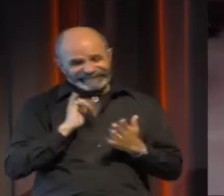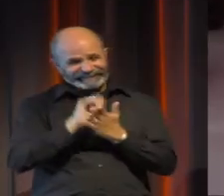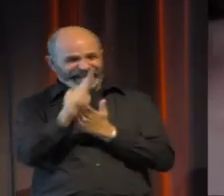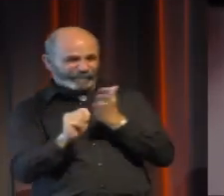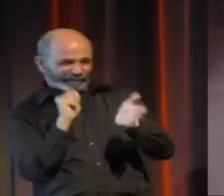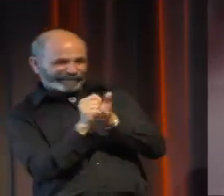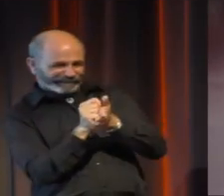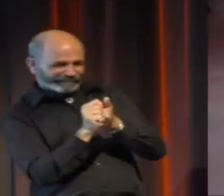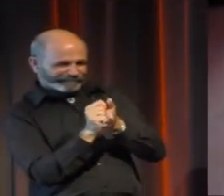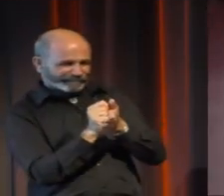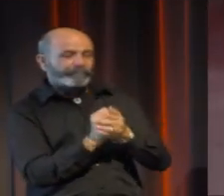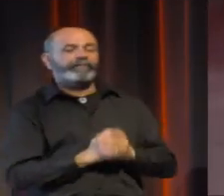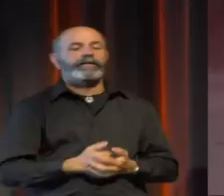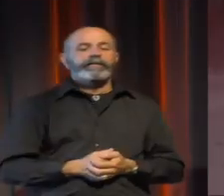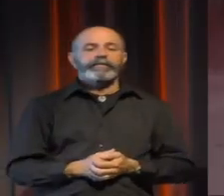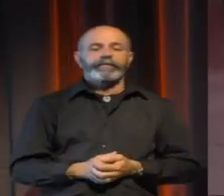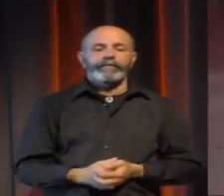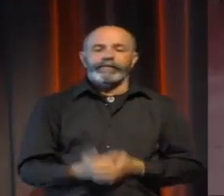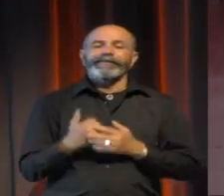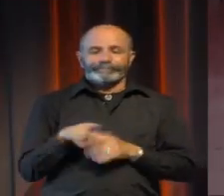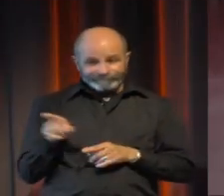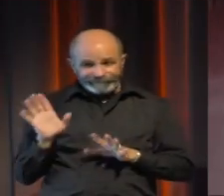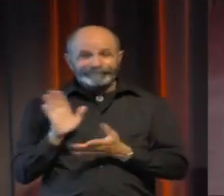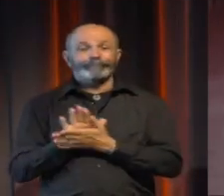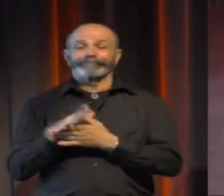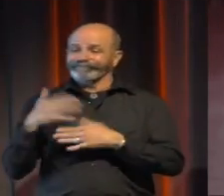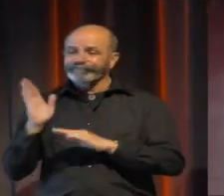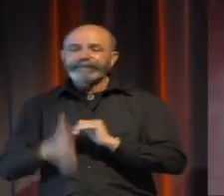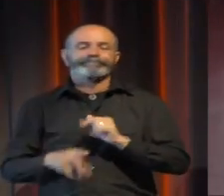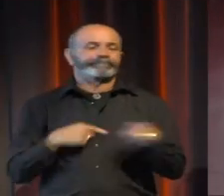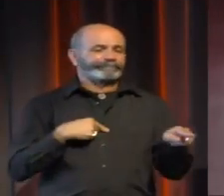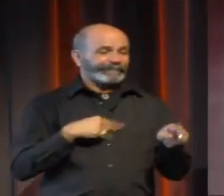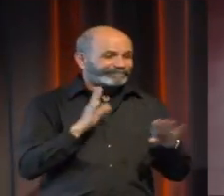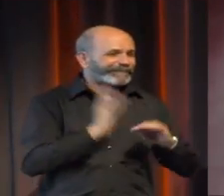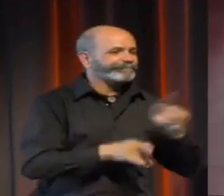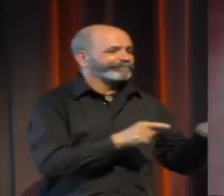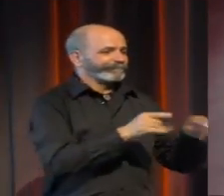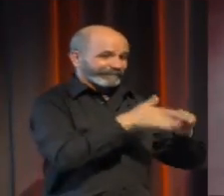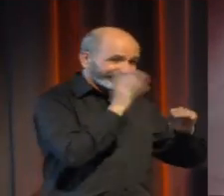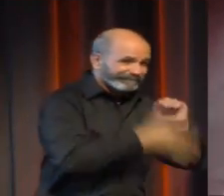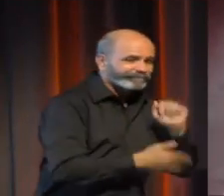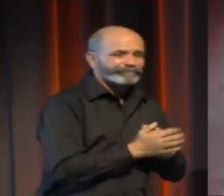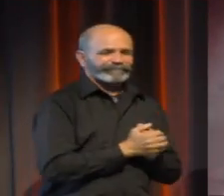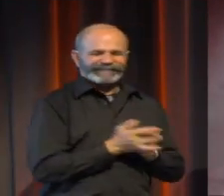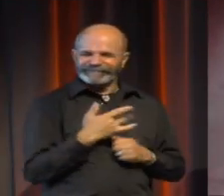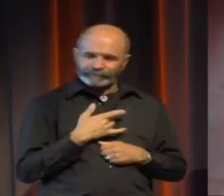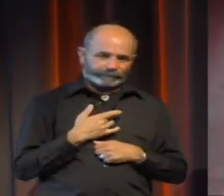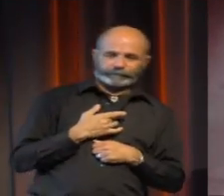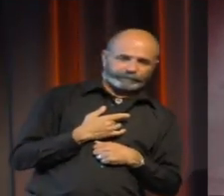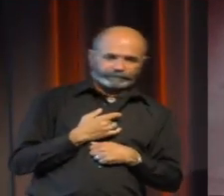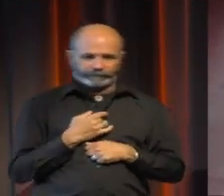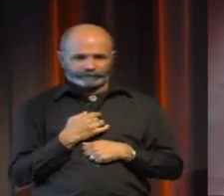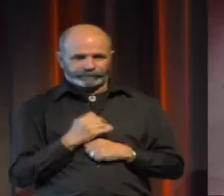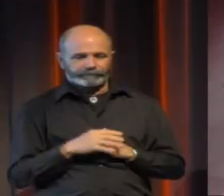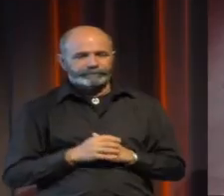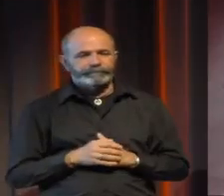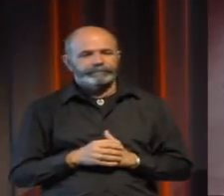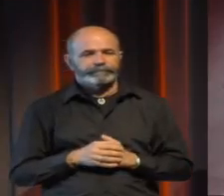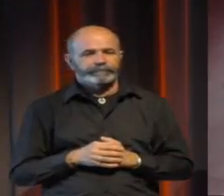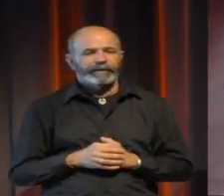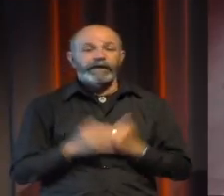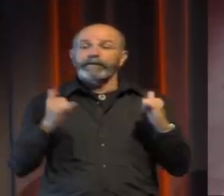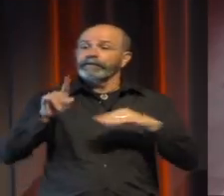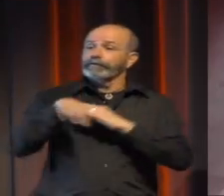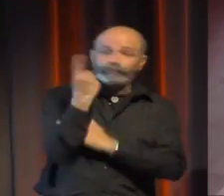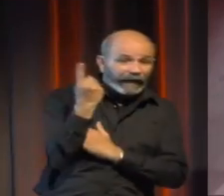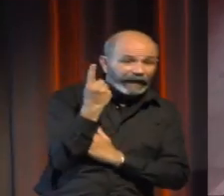But today, you see people doing different things. Whereas in the past, the idea of taking a year off to travel, or